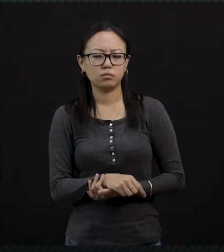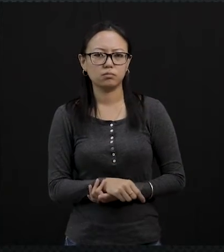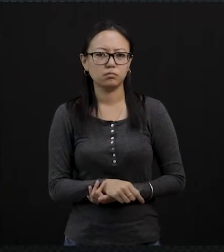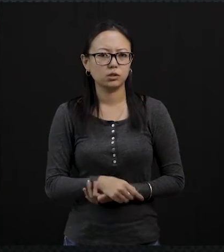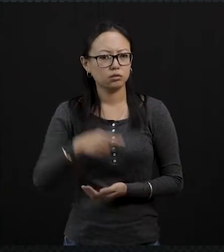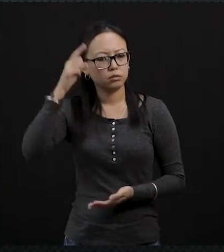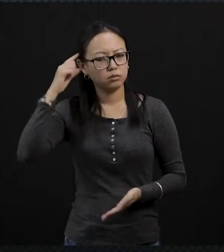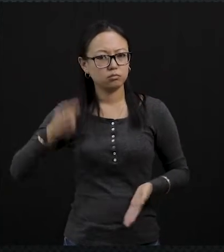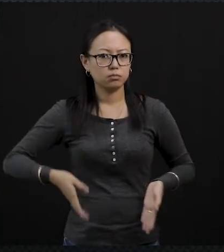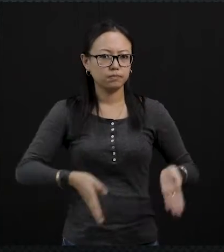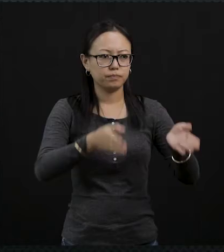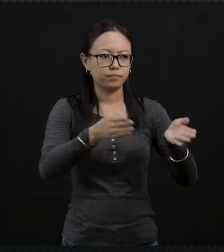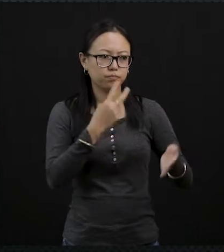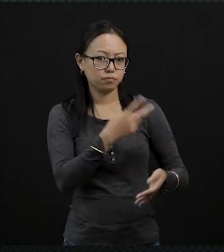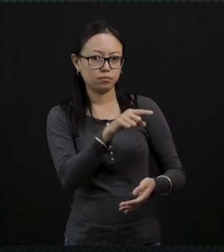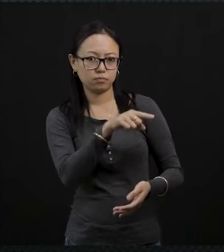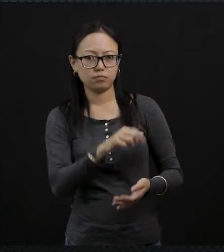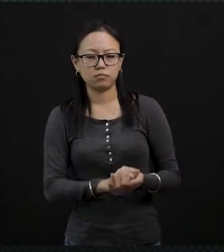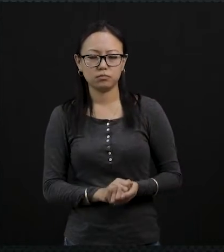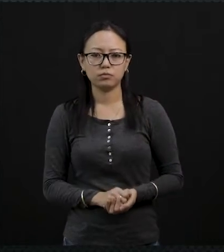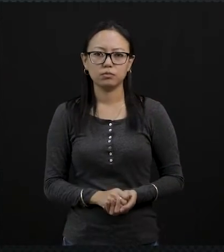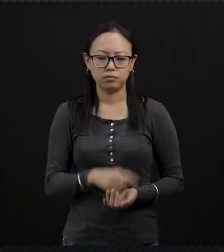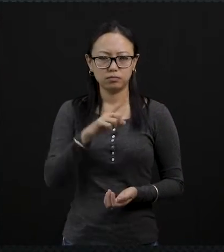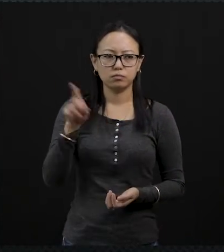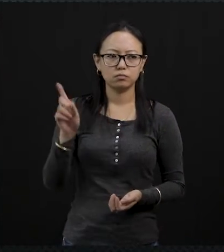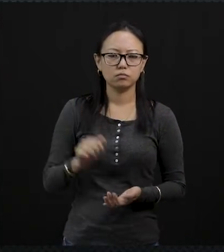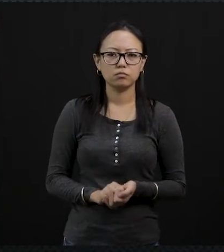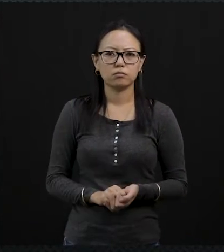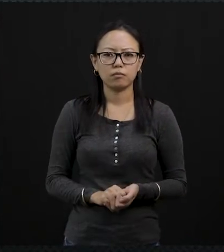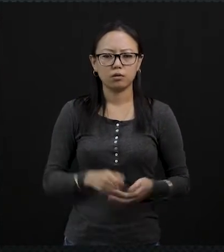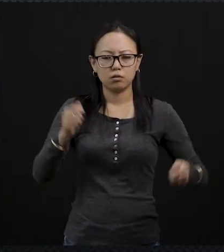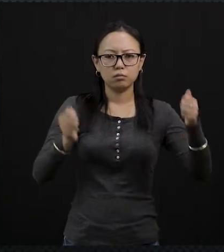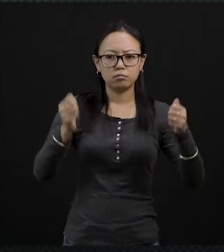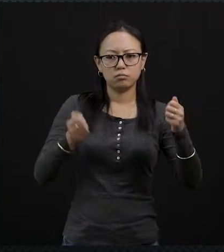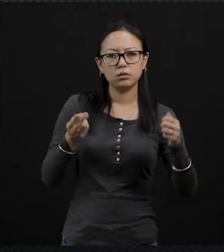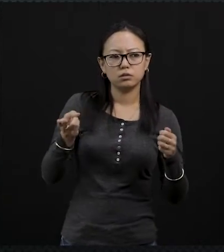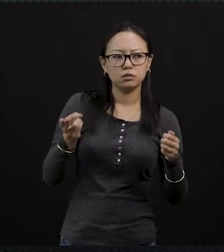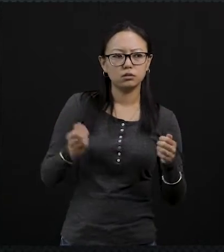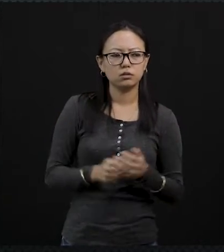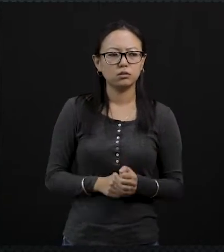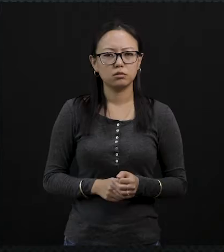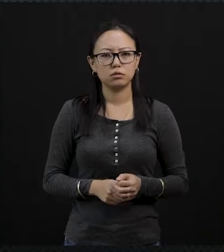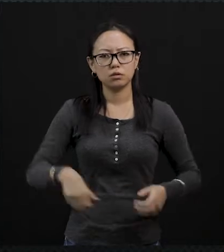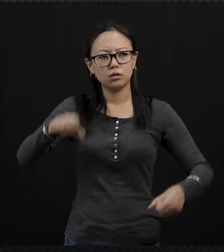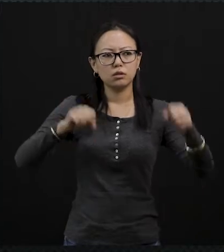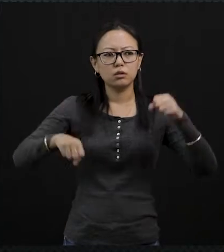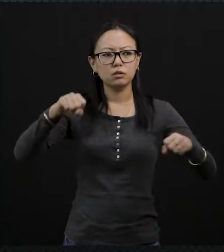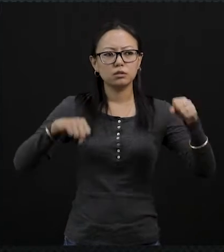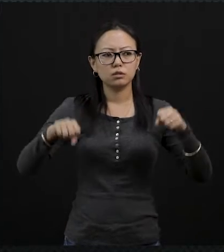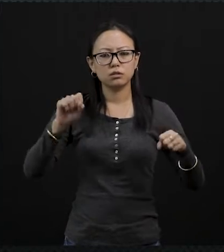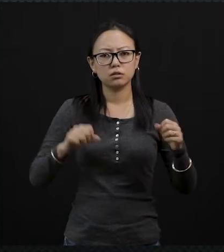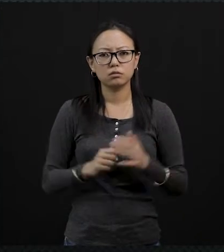road. Now here, over here, we can see a bus. So this type